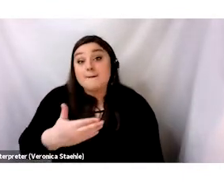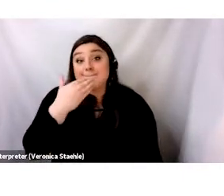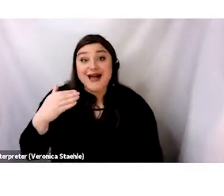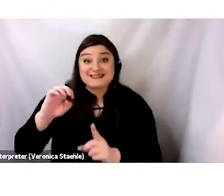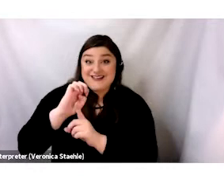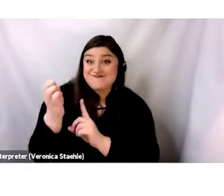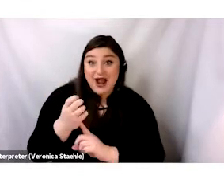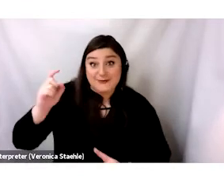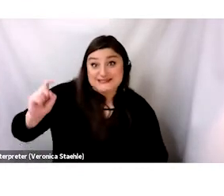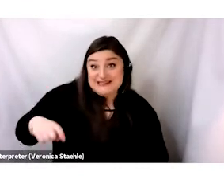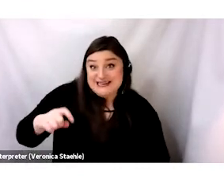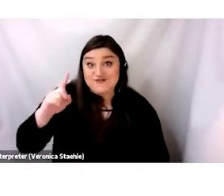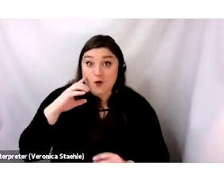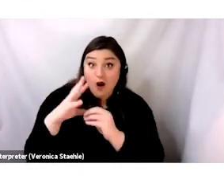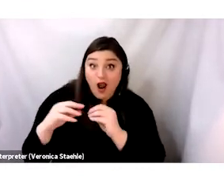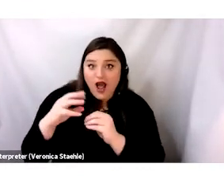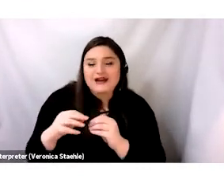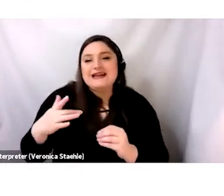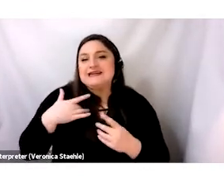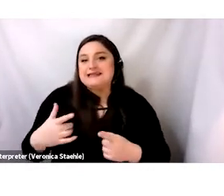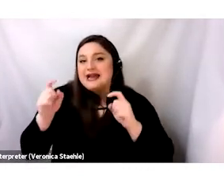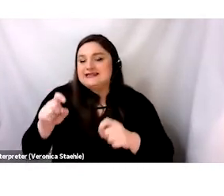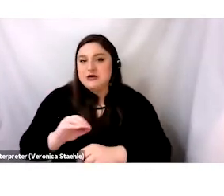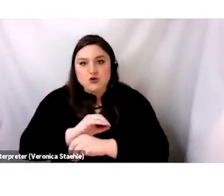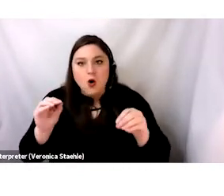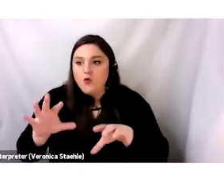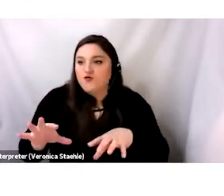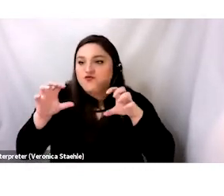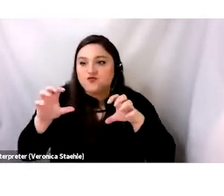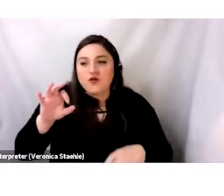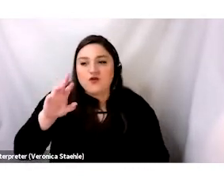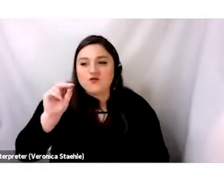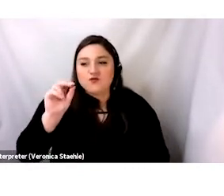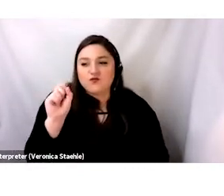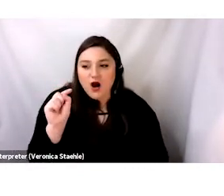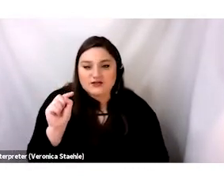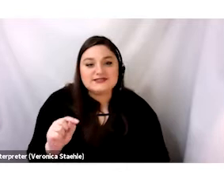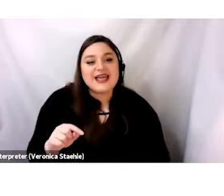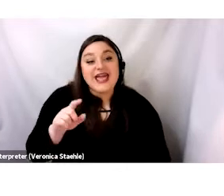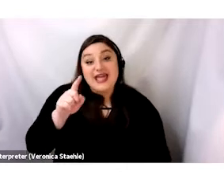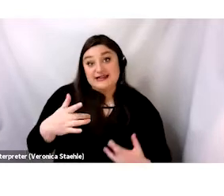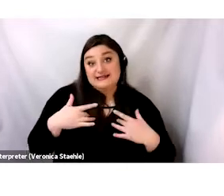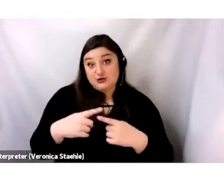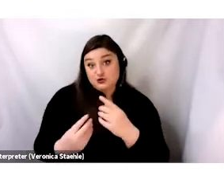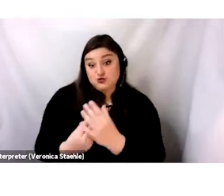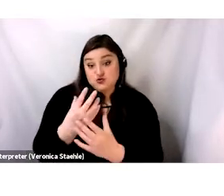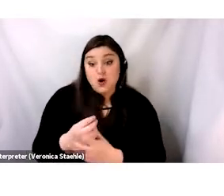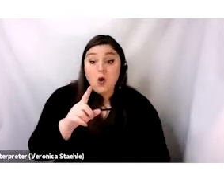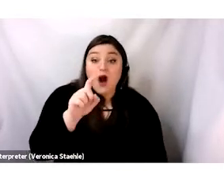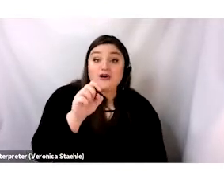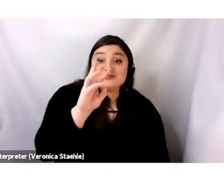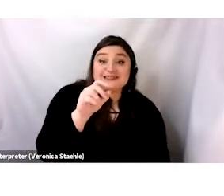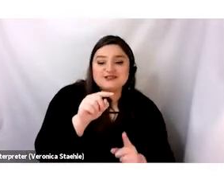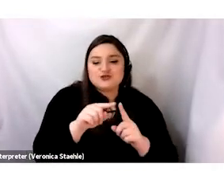for growing cotton are really ideally no frost for most of the year. So cotton grows from about 160 to 200 days a